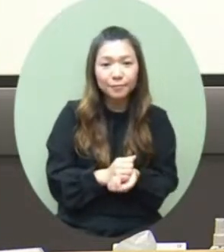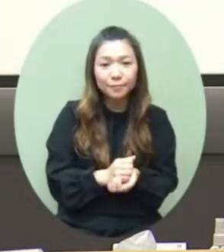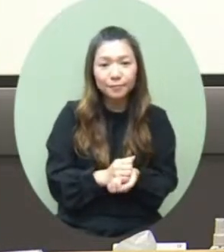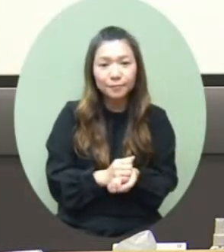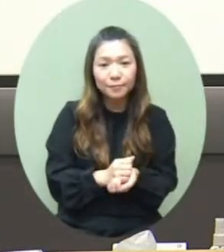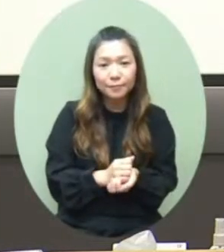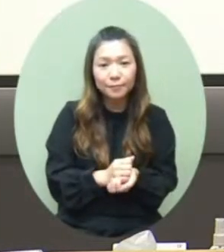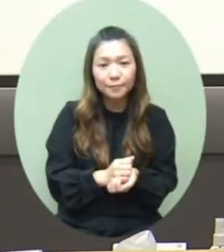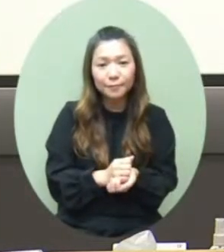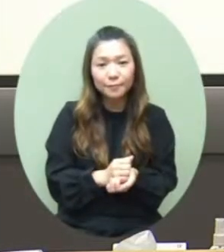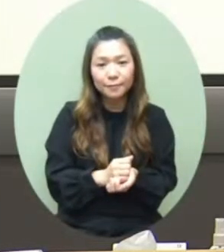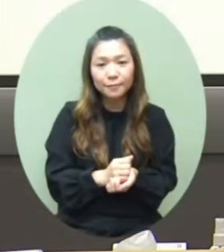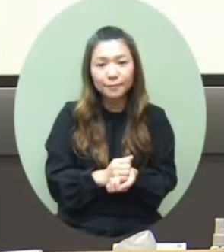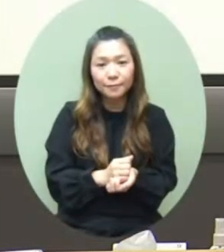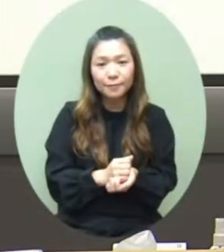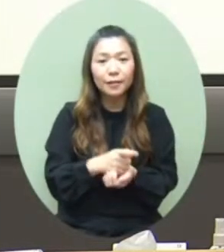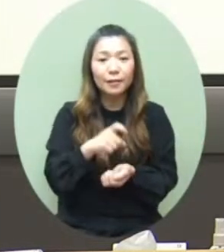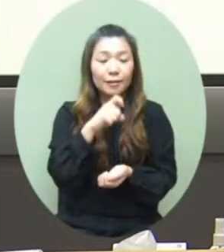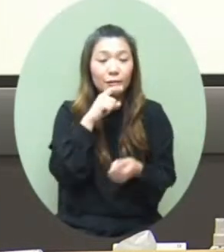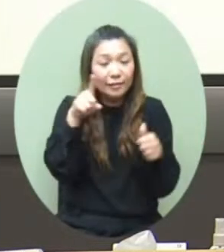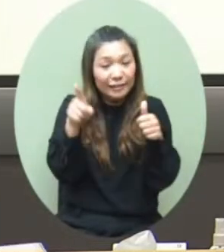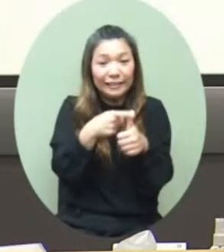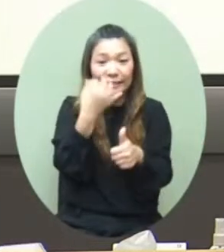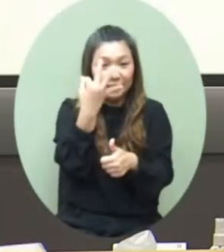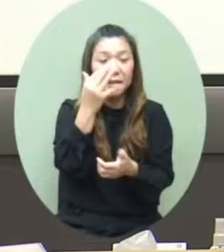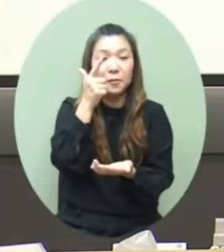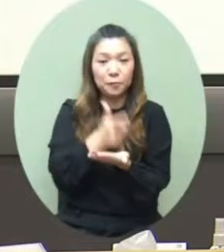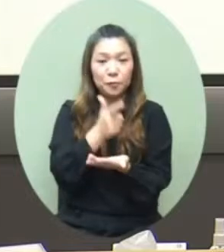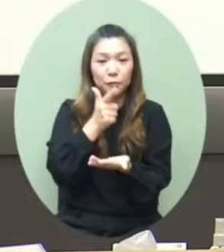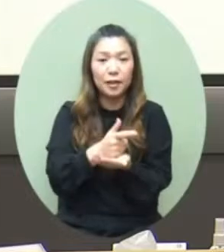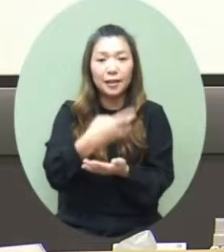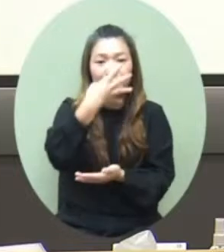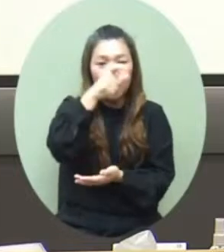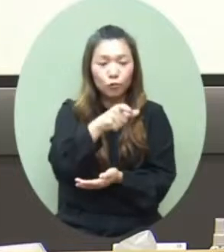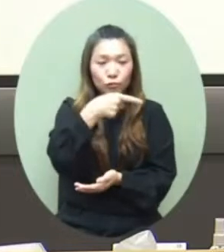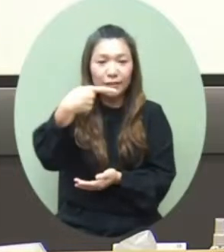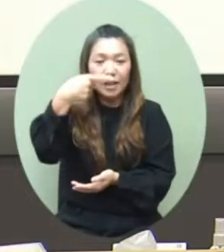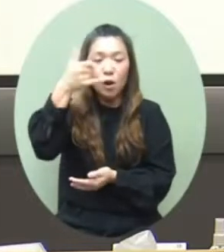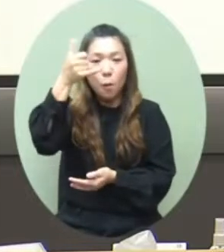events. Now, you may wonder what gourmet we can offer.